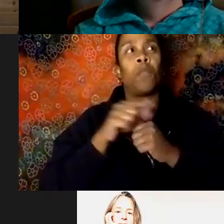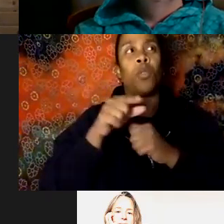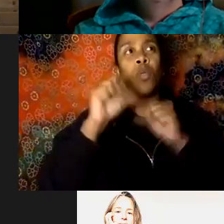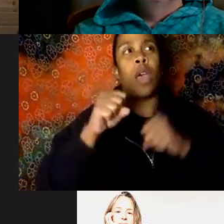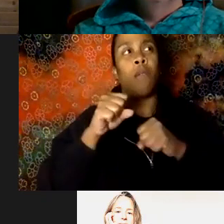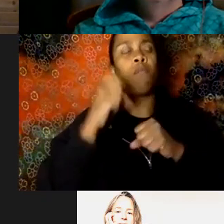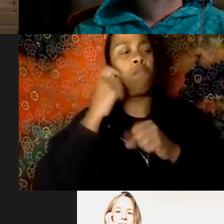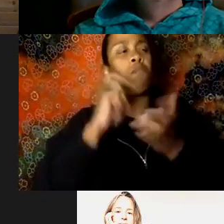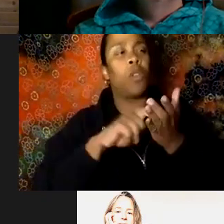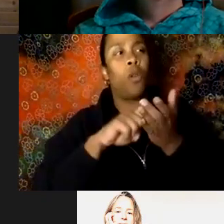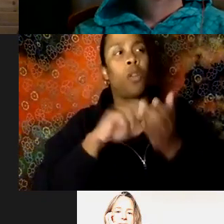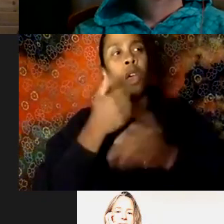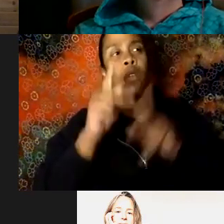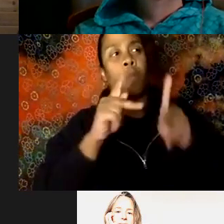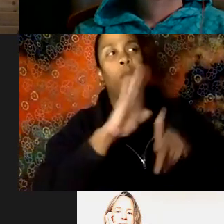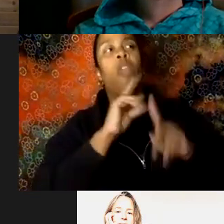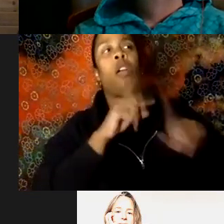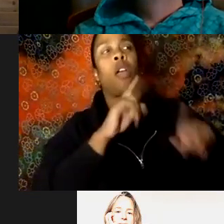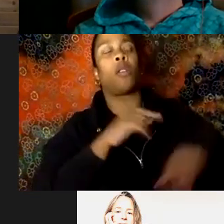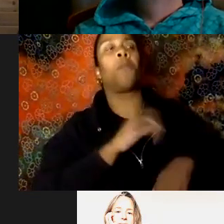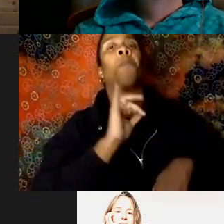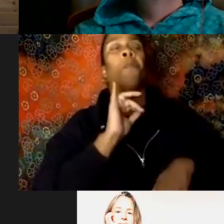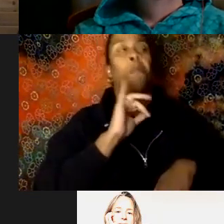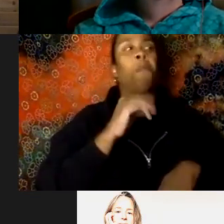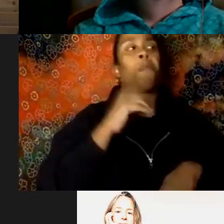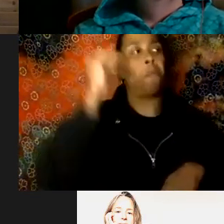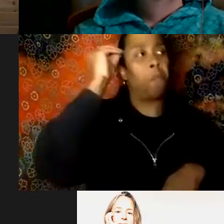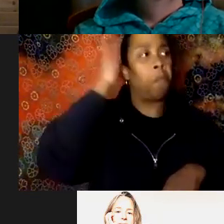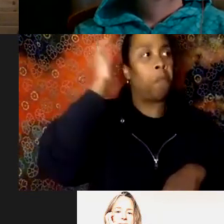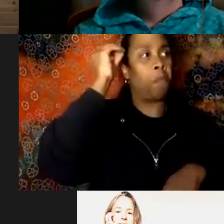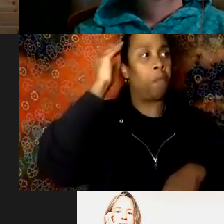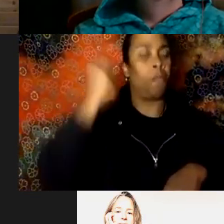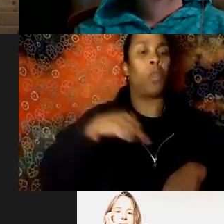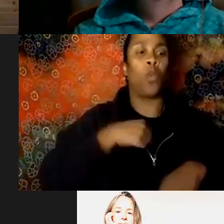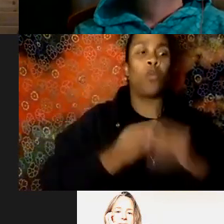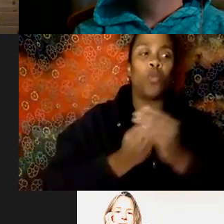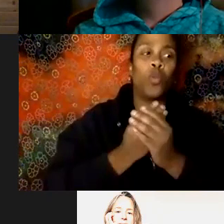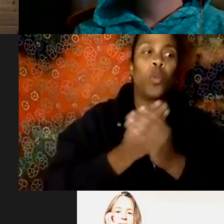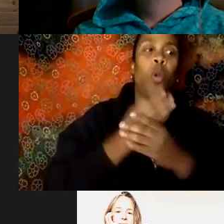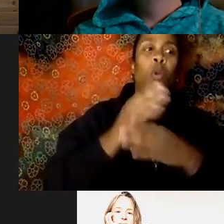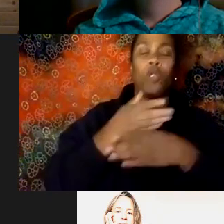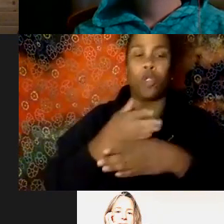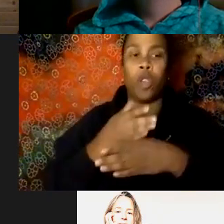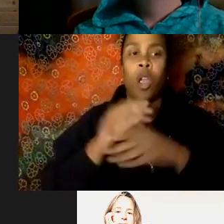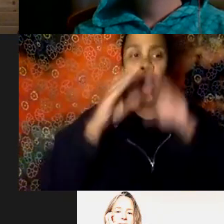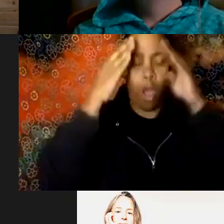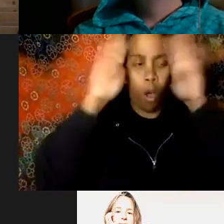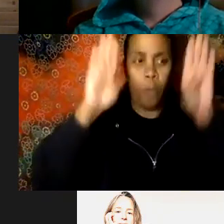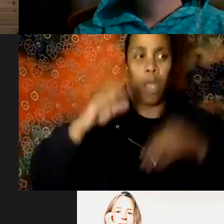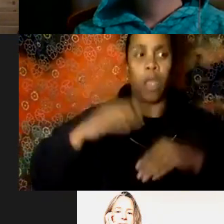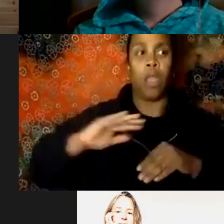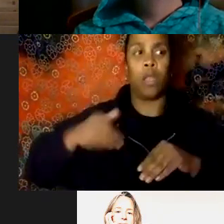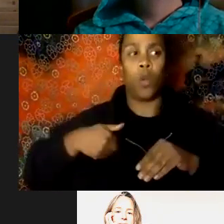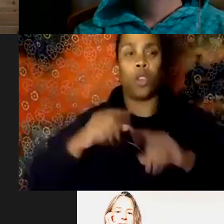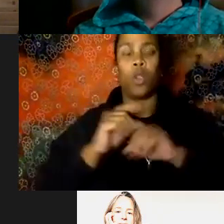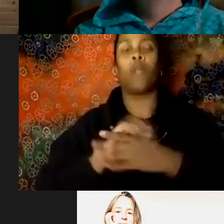correlate at all with what we share? So just lovely experience to grow and learn from all that we share, for opening your intuition, and then we share in different themes. So